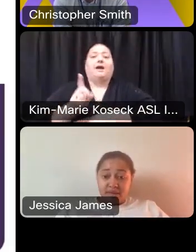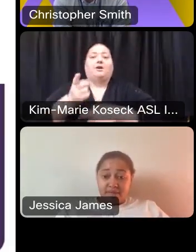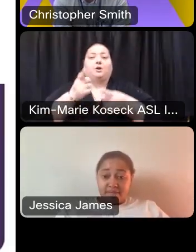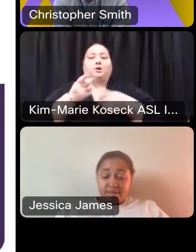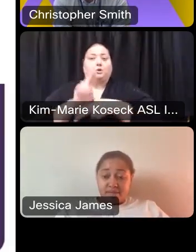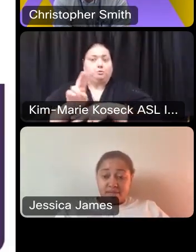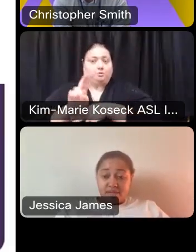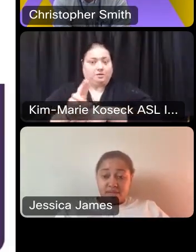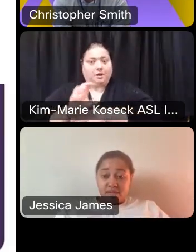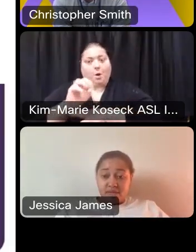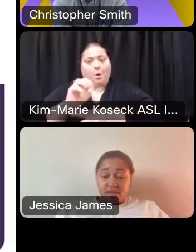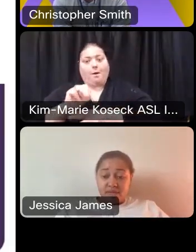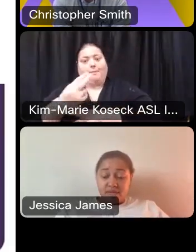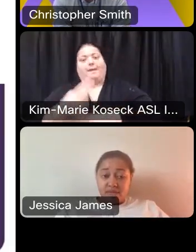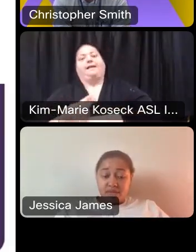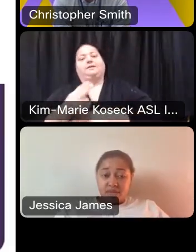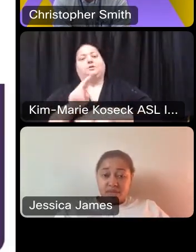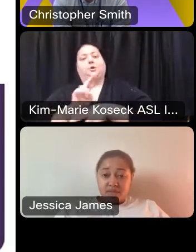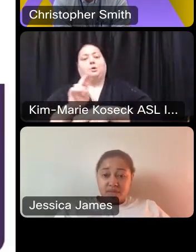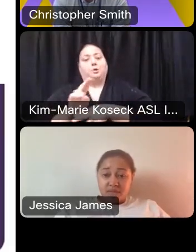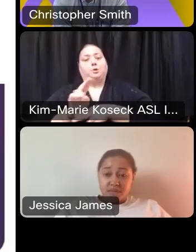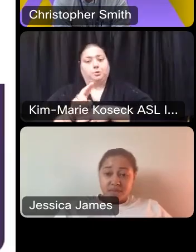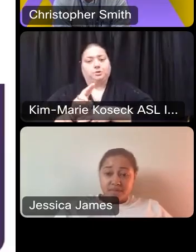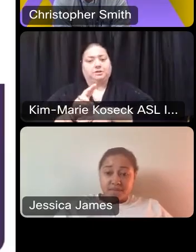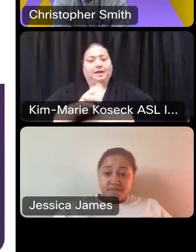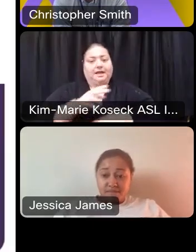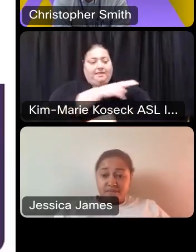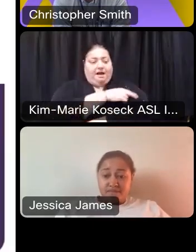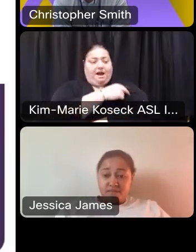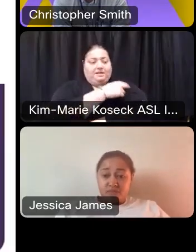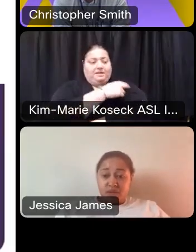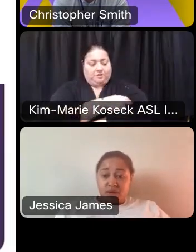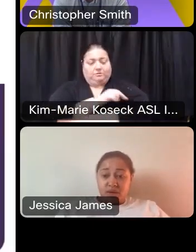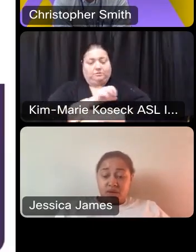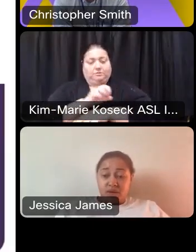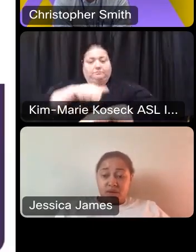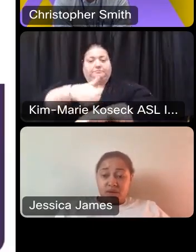used. On the OMH side, they're mostly used in hospital settings.